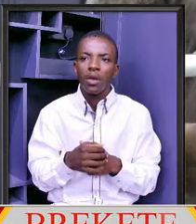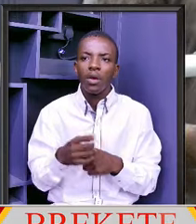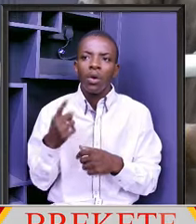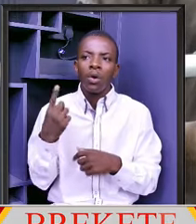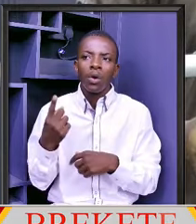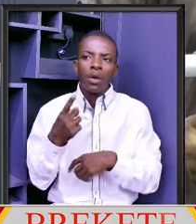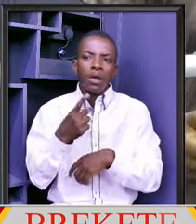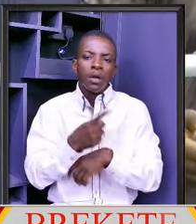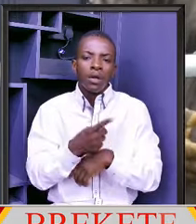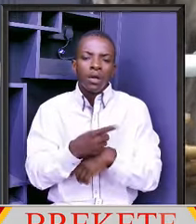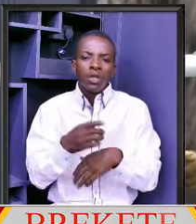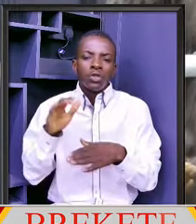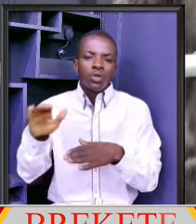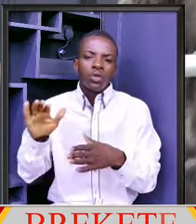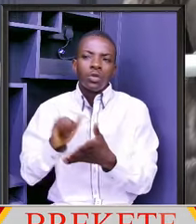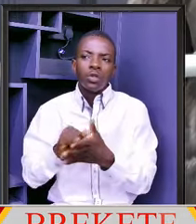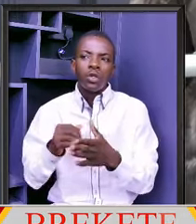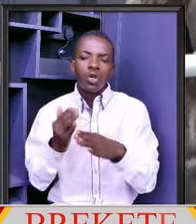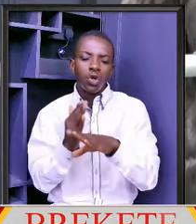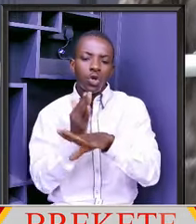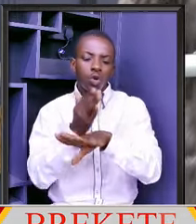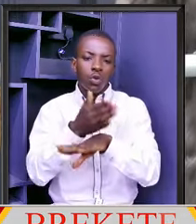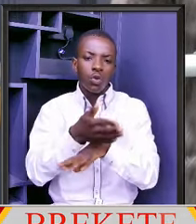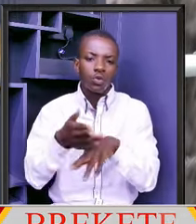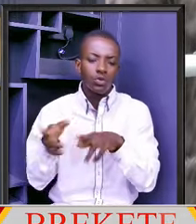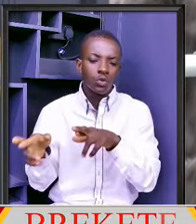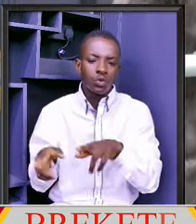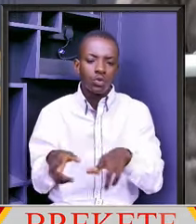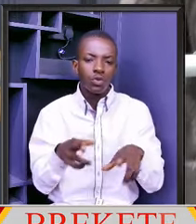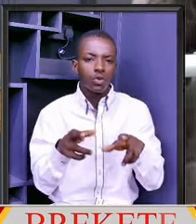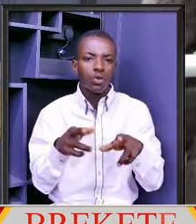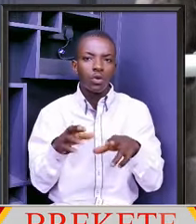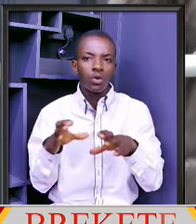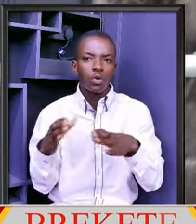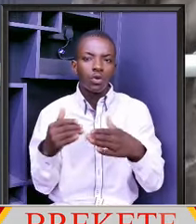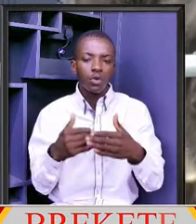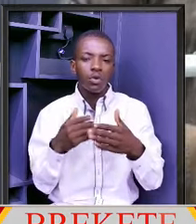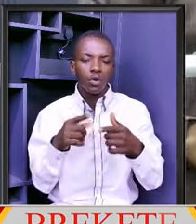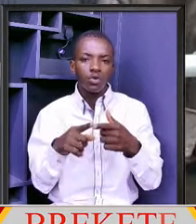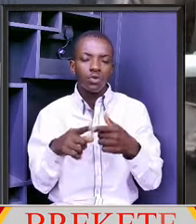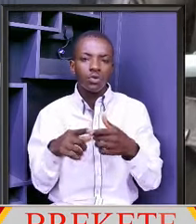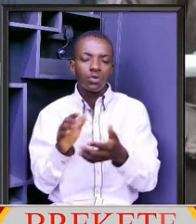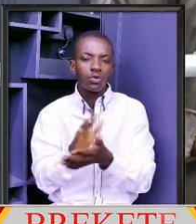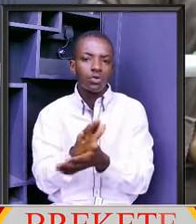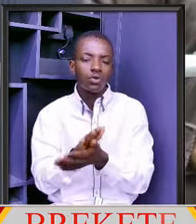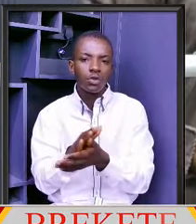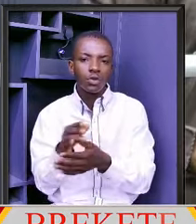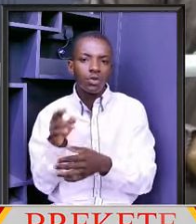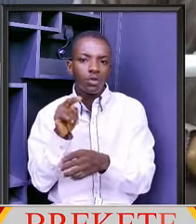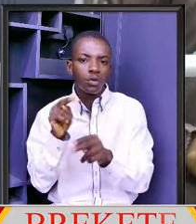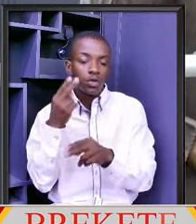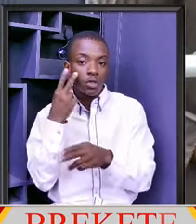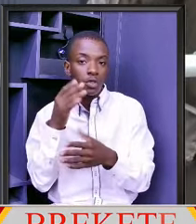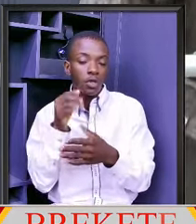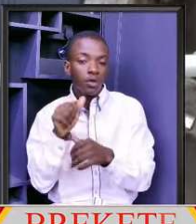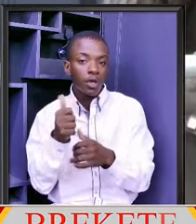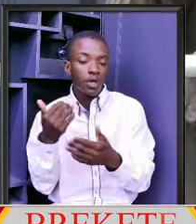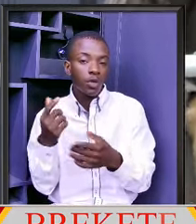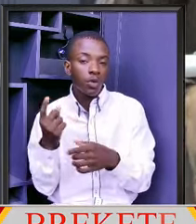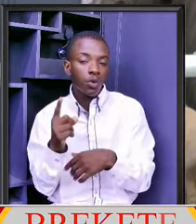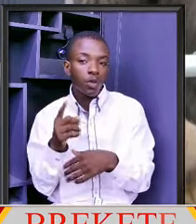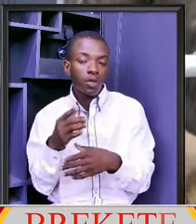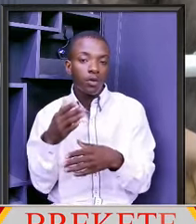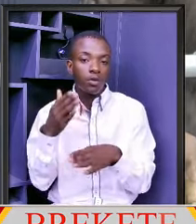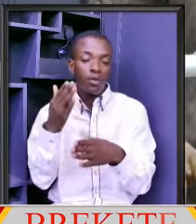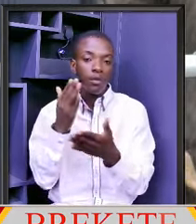One day, children they cross road. These children we close from school. Then they cross road. Normally, if I see them anywhere, I go